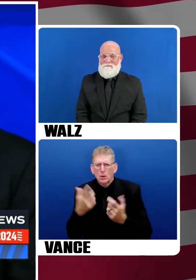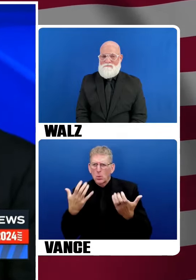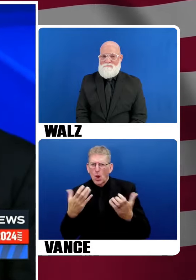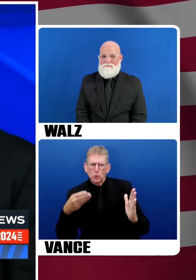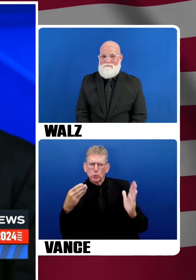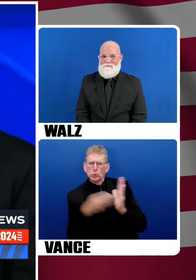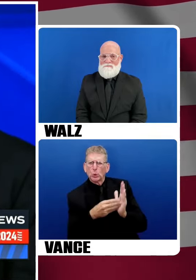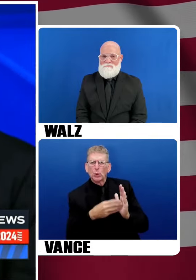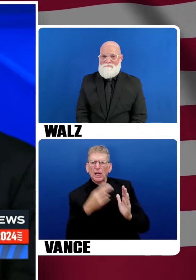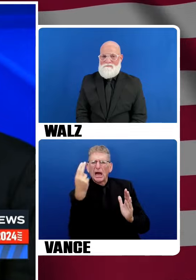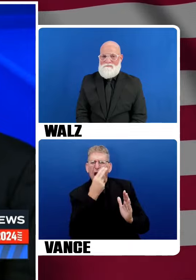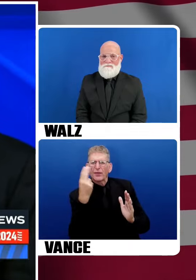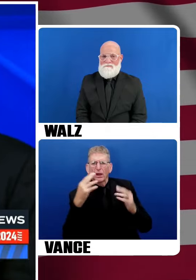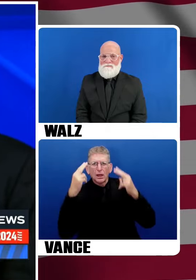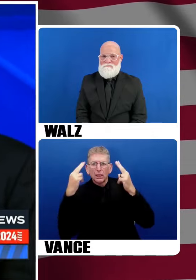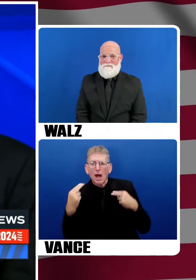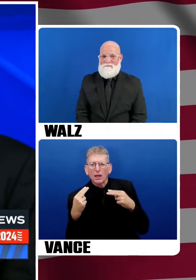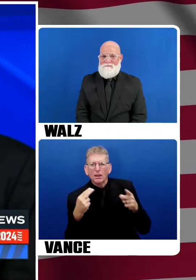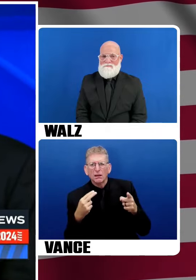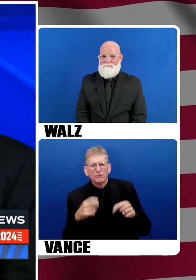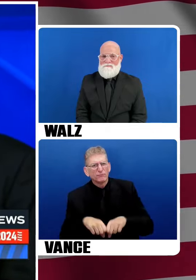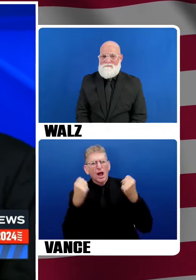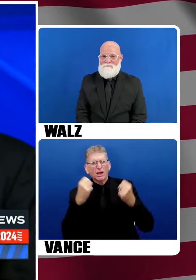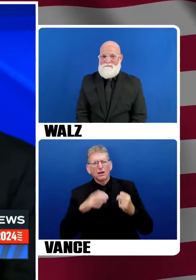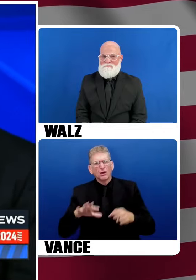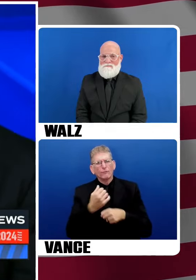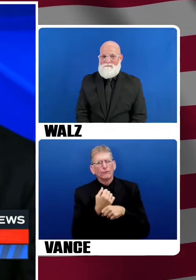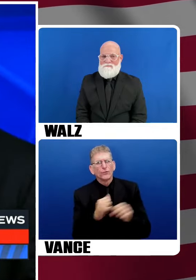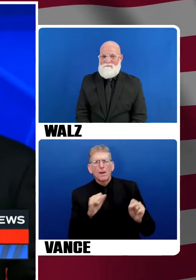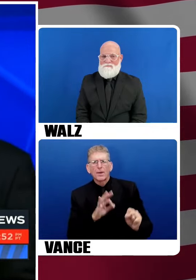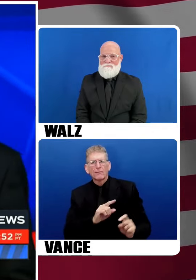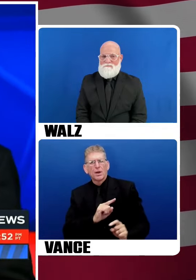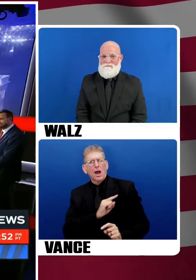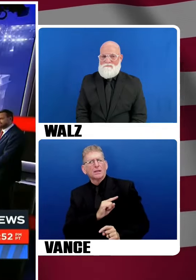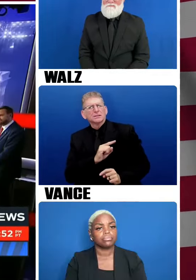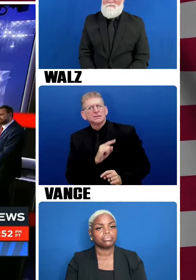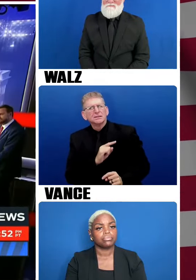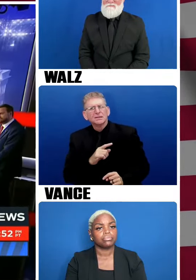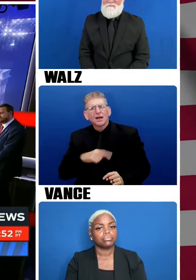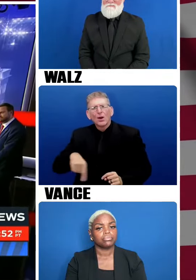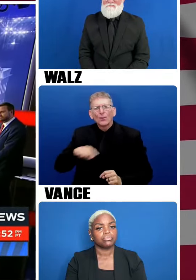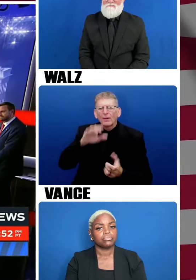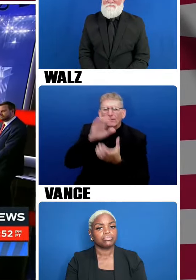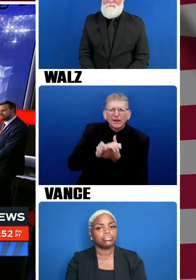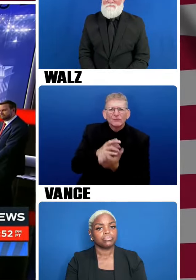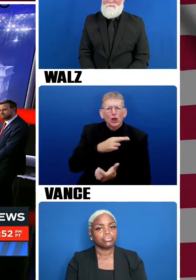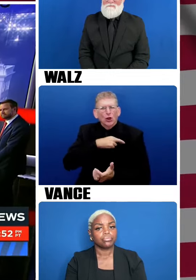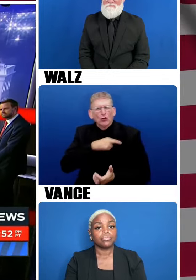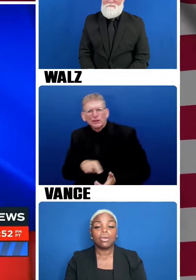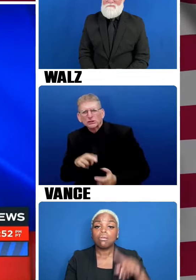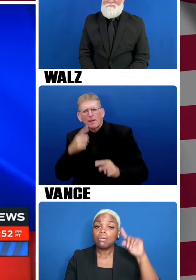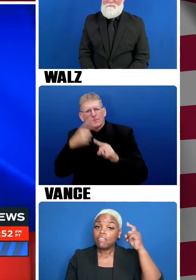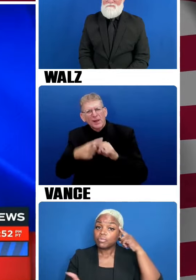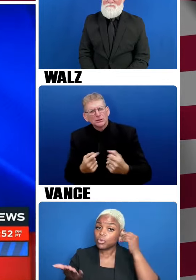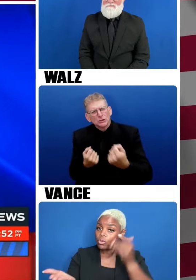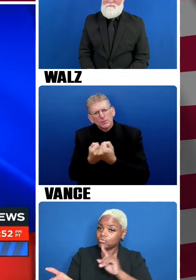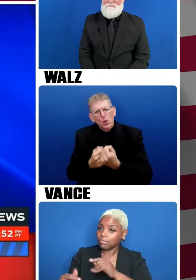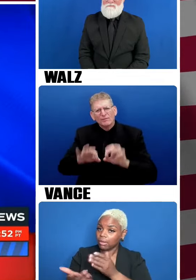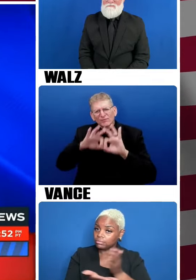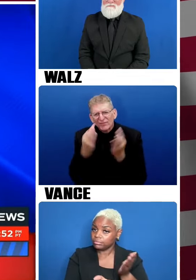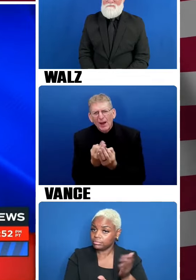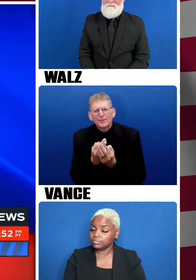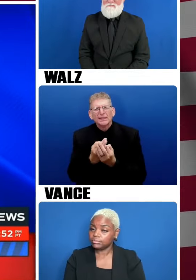conscience and make the country more pro-baby and pro-family. But please. Yes, Governor, please respond. Look, this is one where there's always something there. This is a very